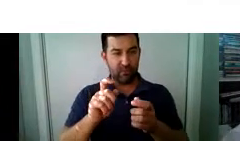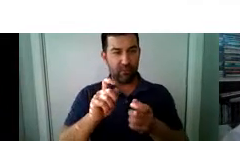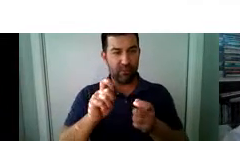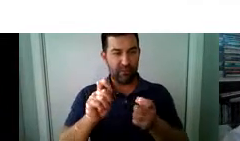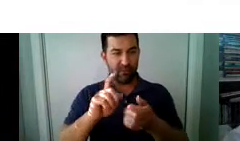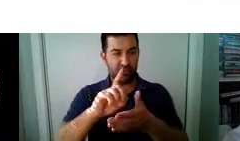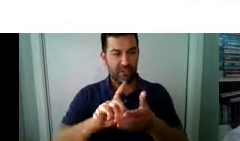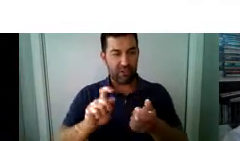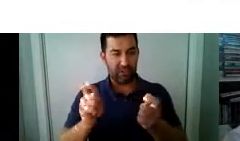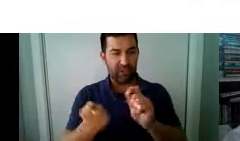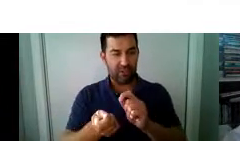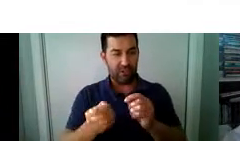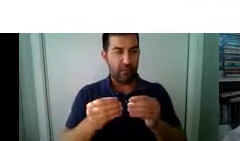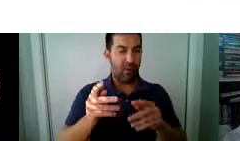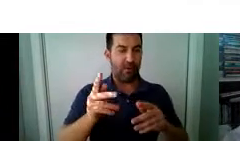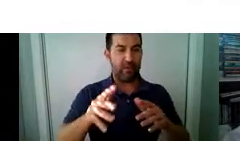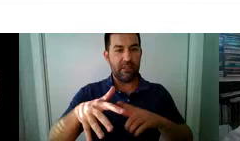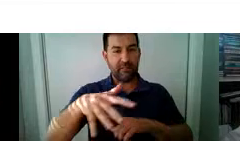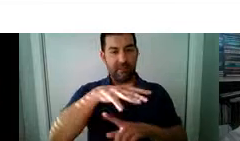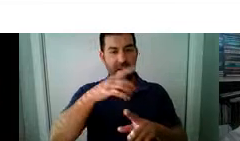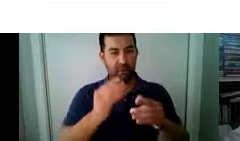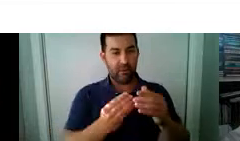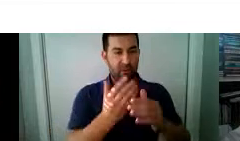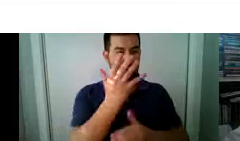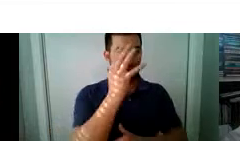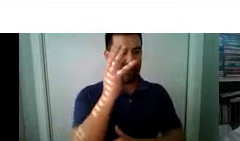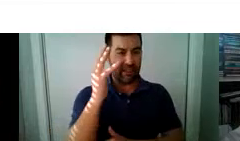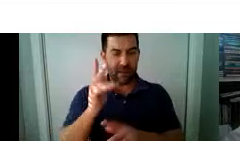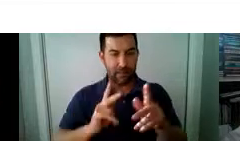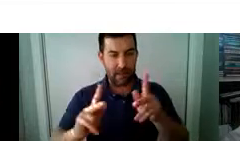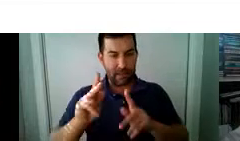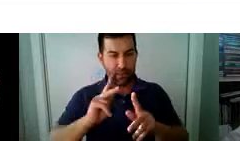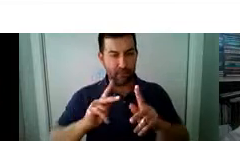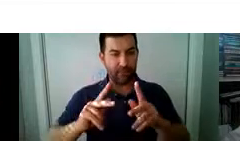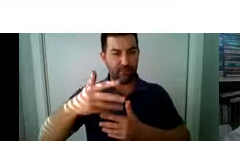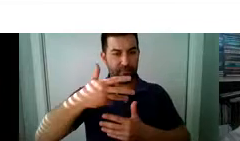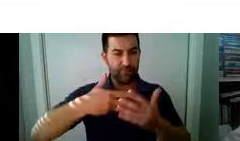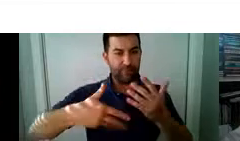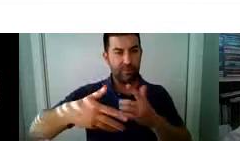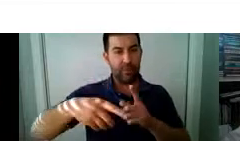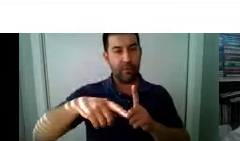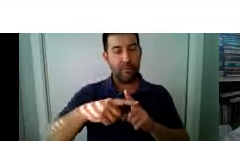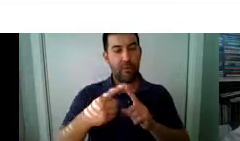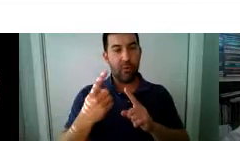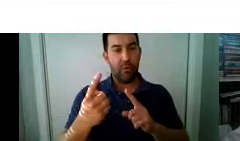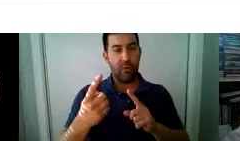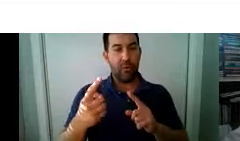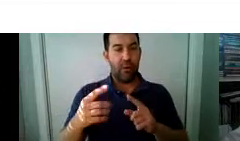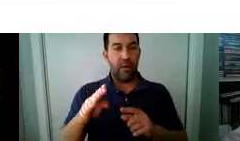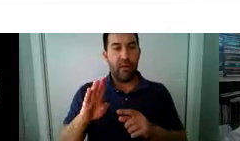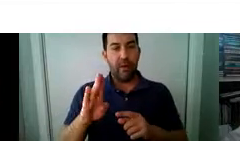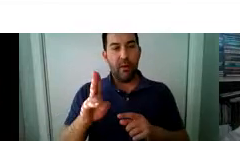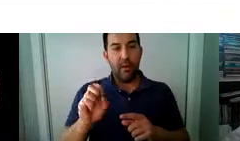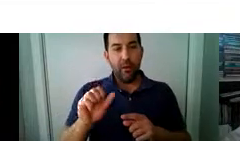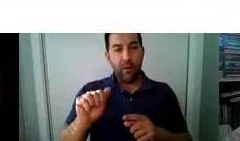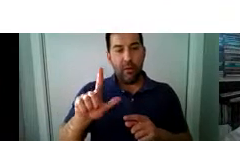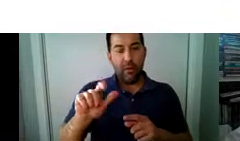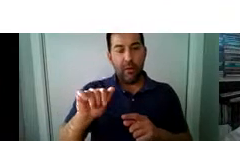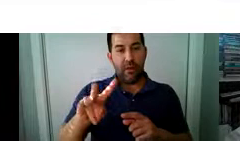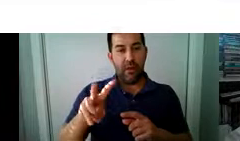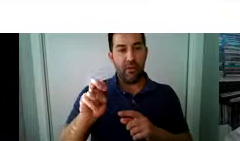for pedestrians, more space for street trees and other plantings, as well as room for a bus layover station for